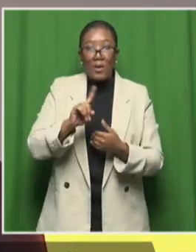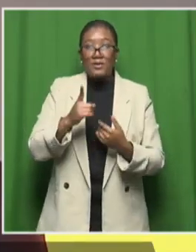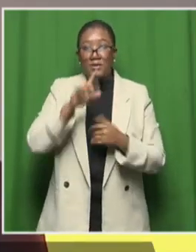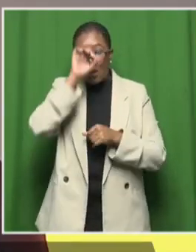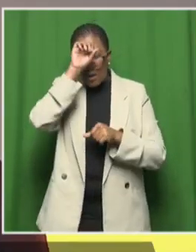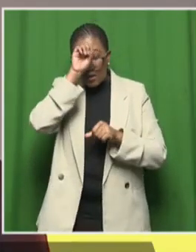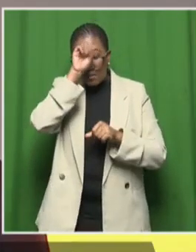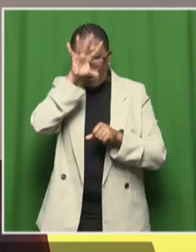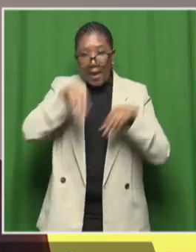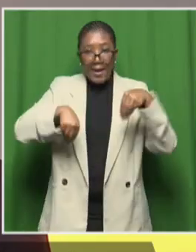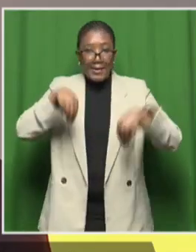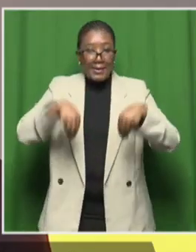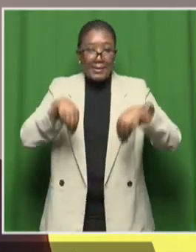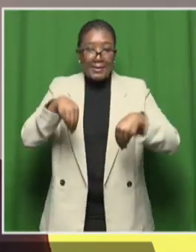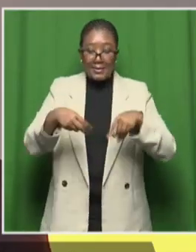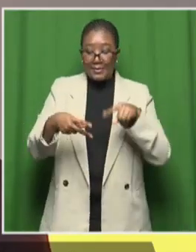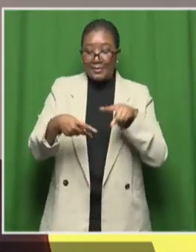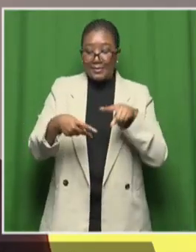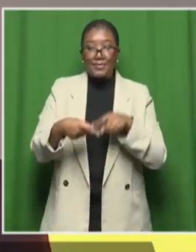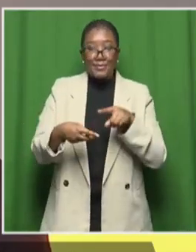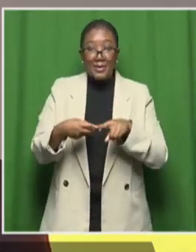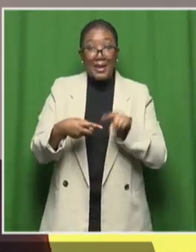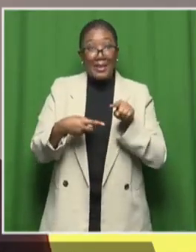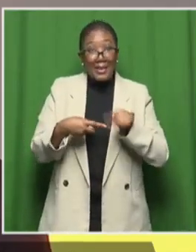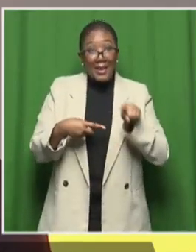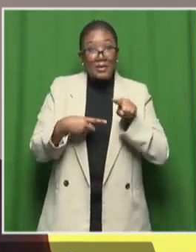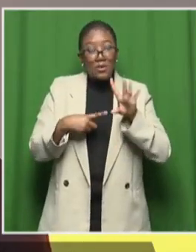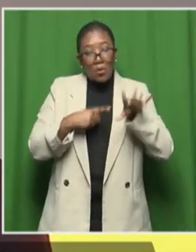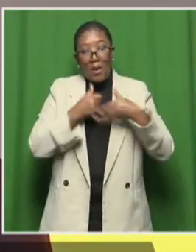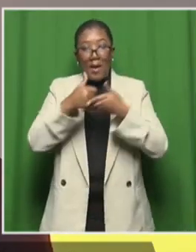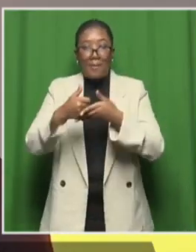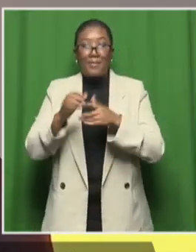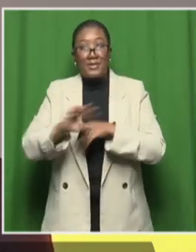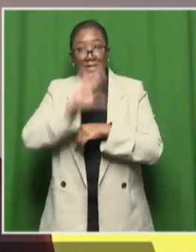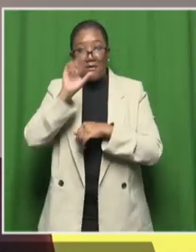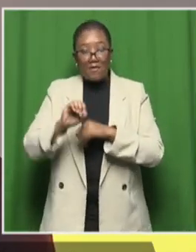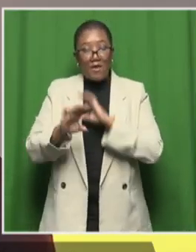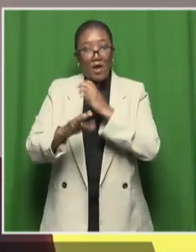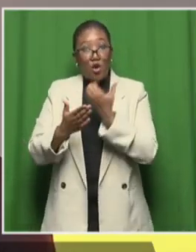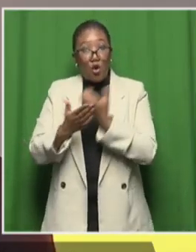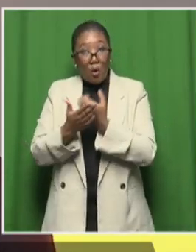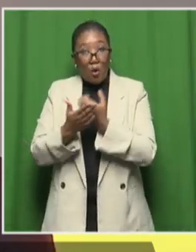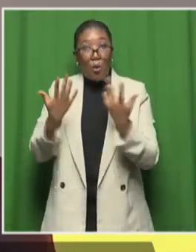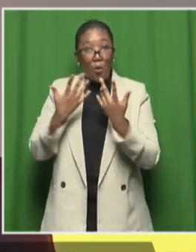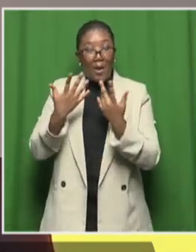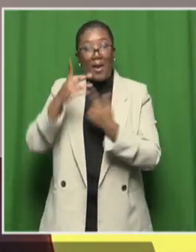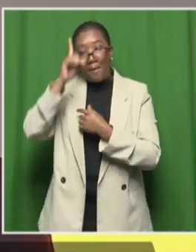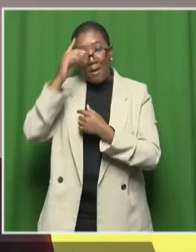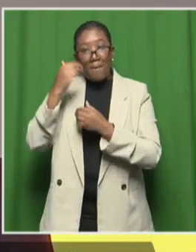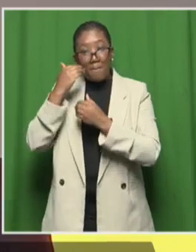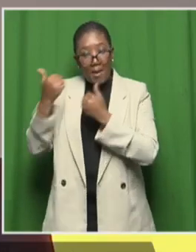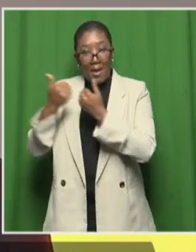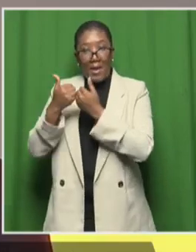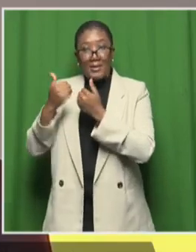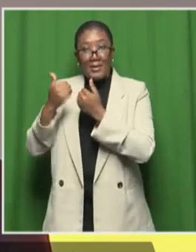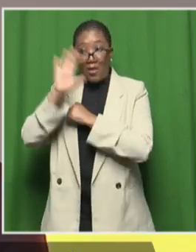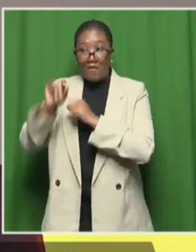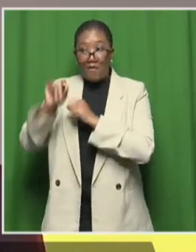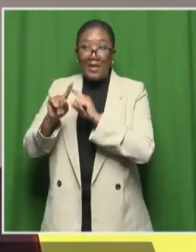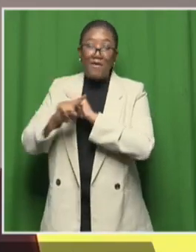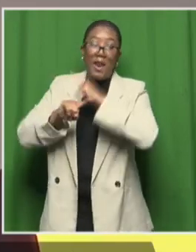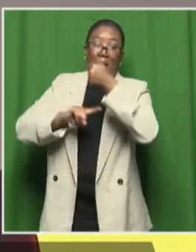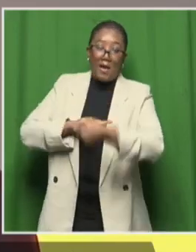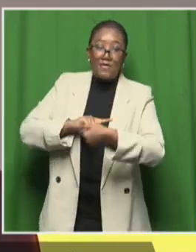mining, which was the main or backbone of the economy of the apartheid South Africa, even before then, but